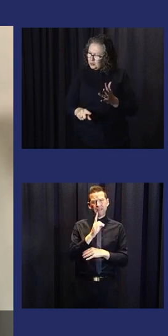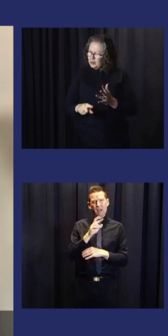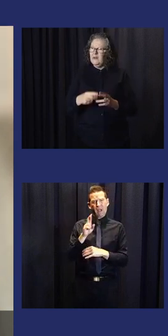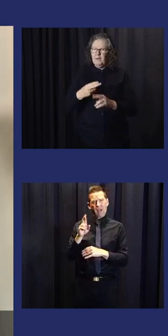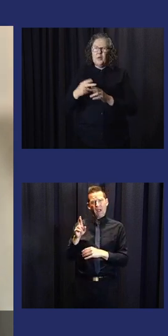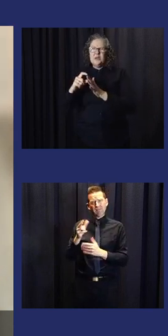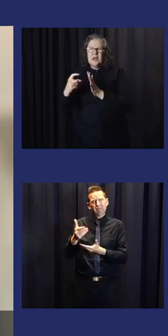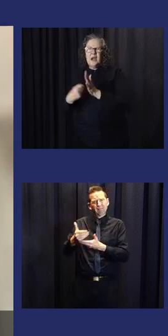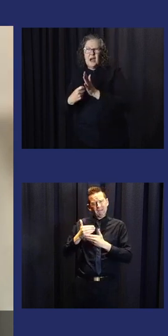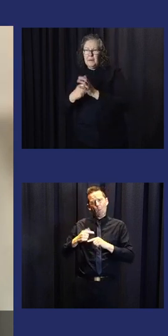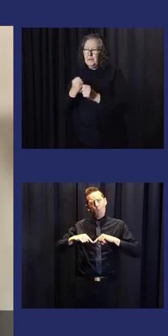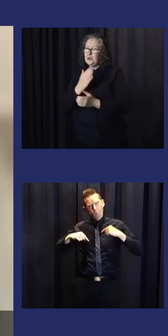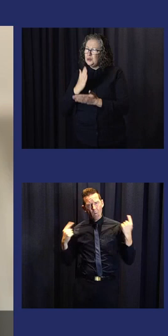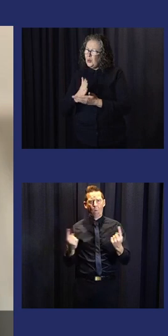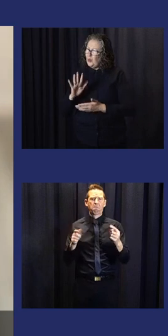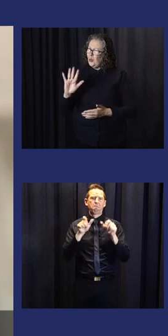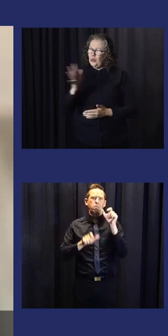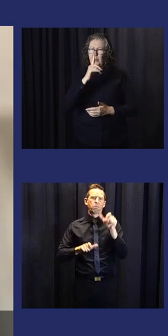safe.